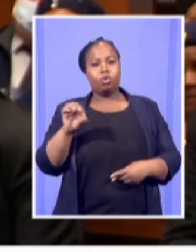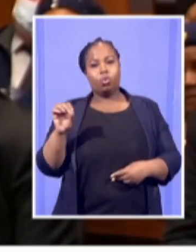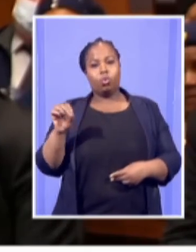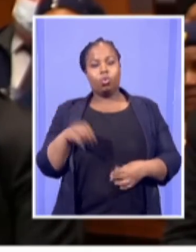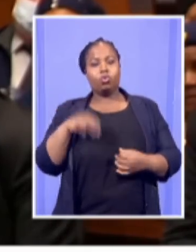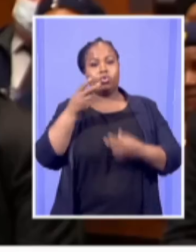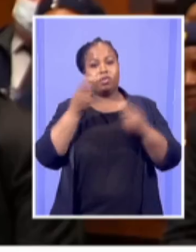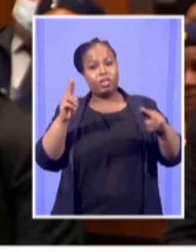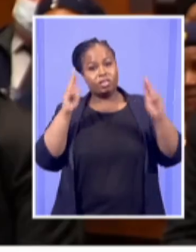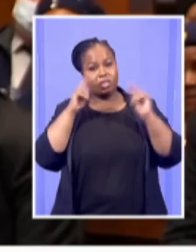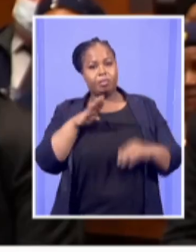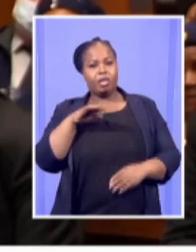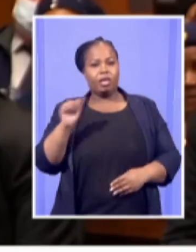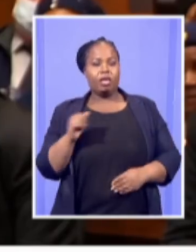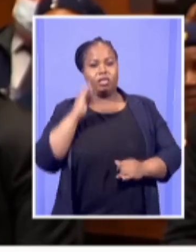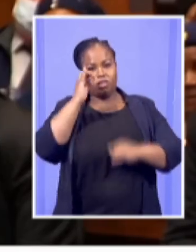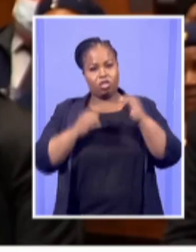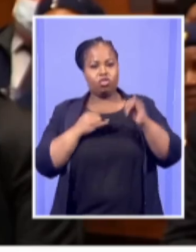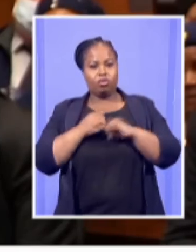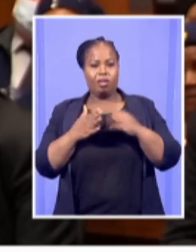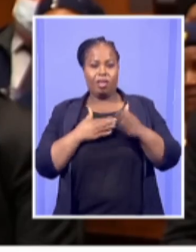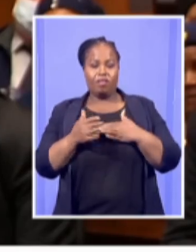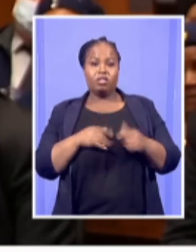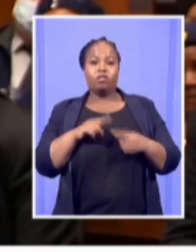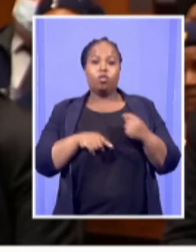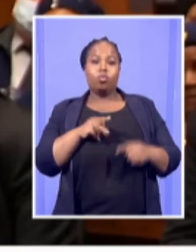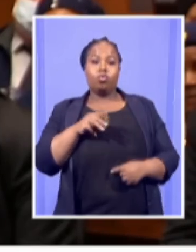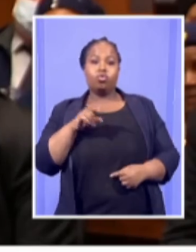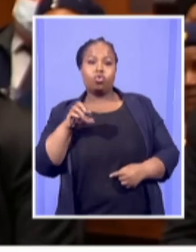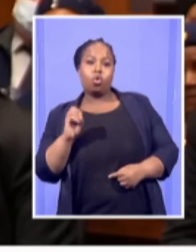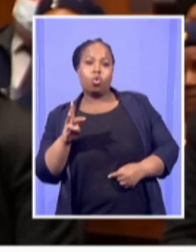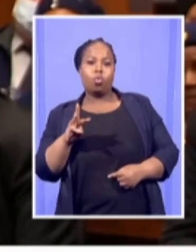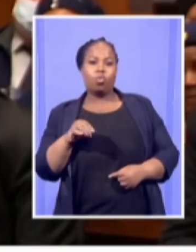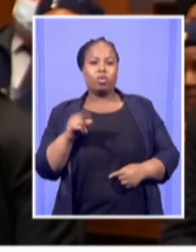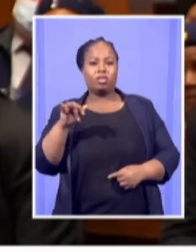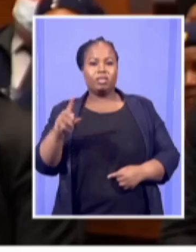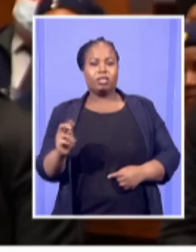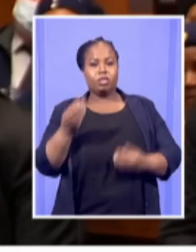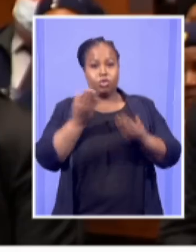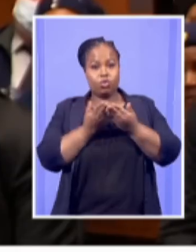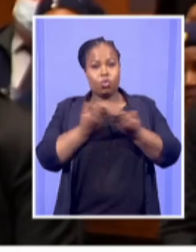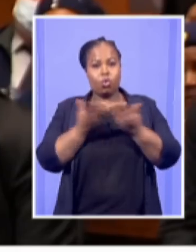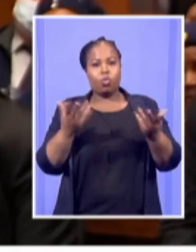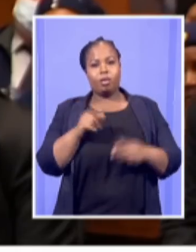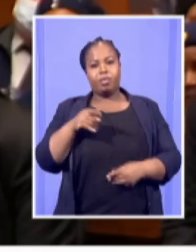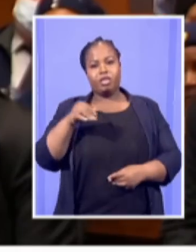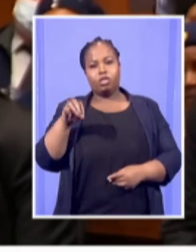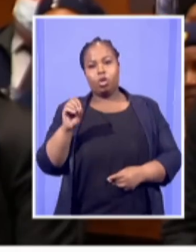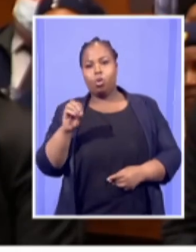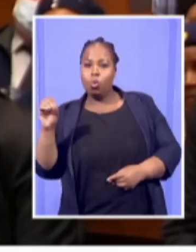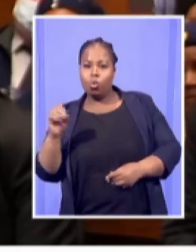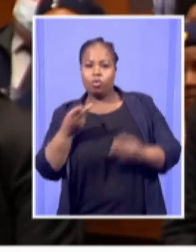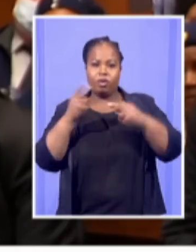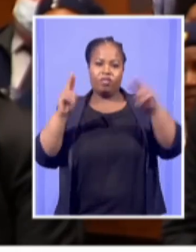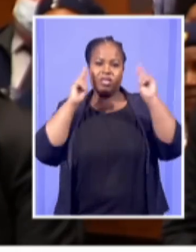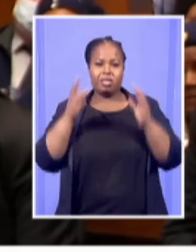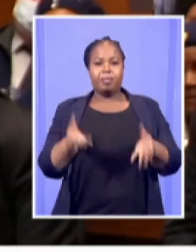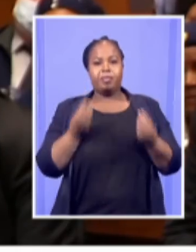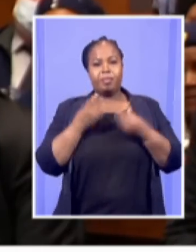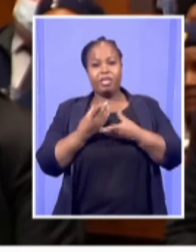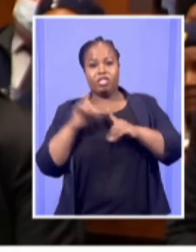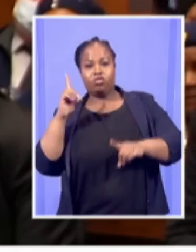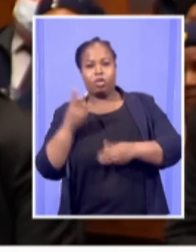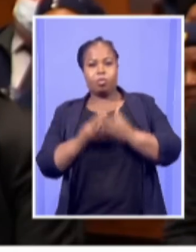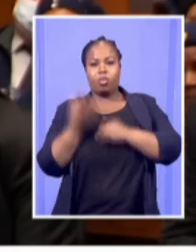of Public and International Affairs from the Woodrow Wilson School at Princeton University. I obtained both of these degrees